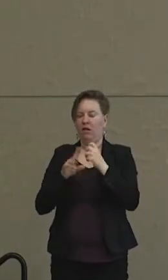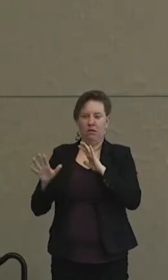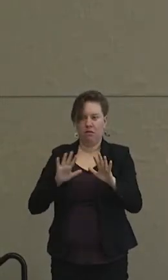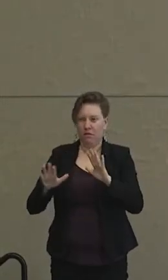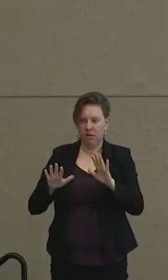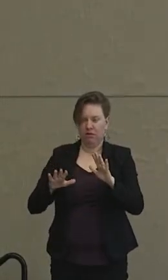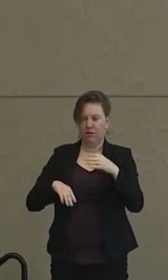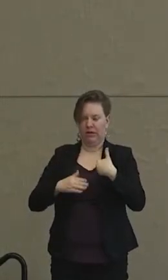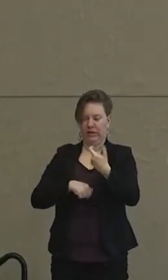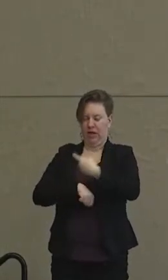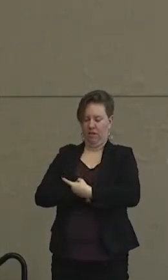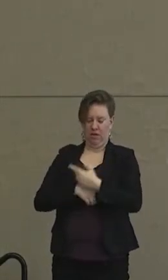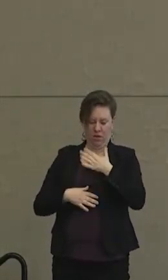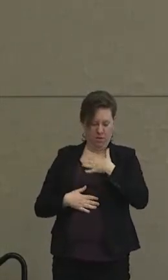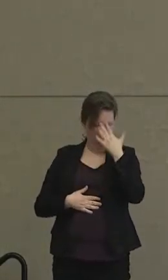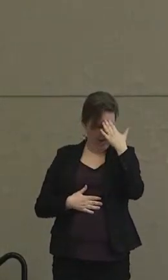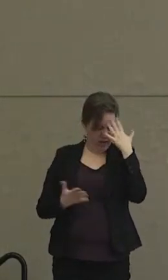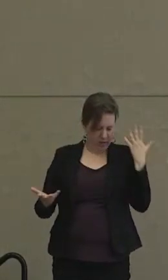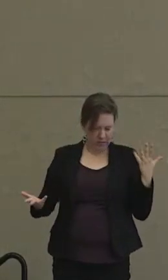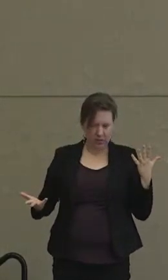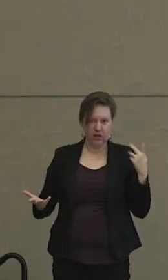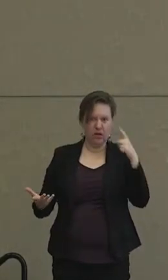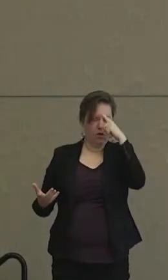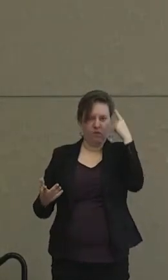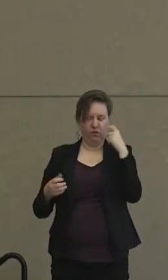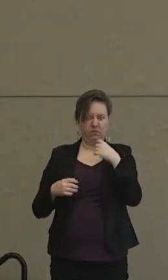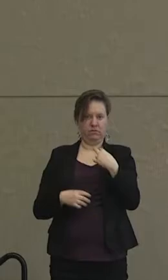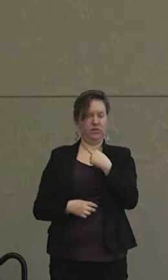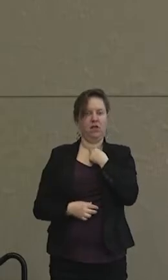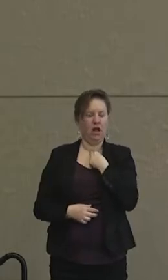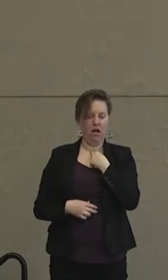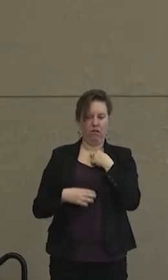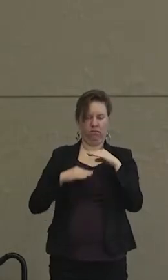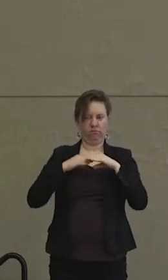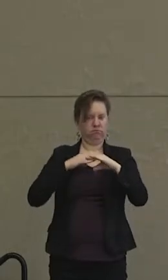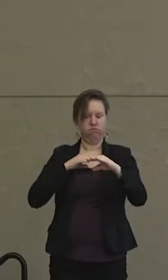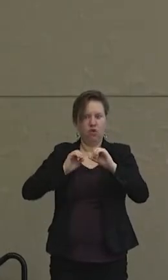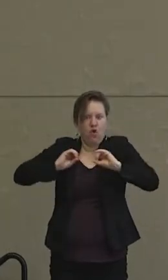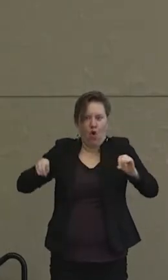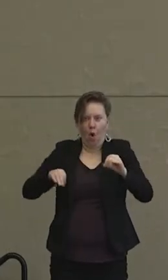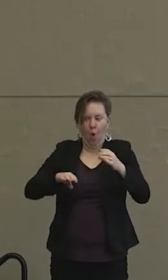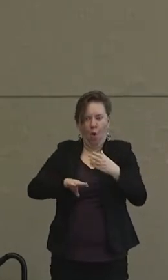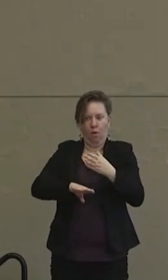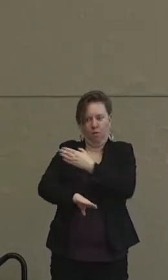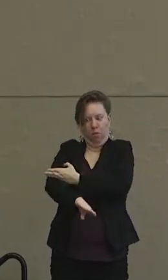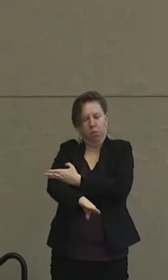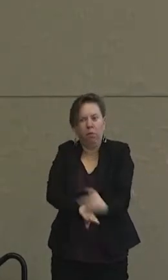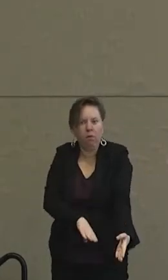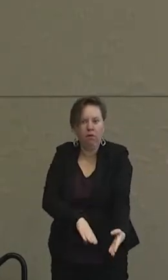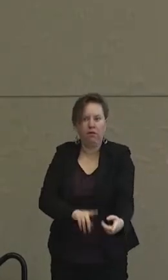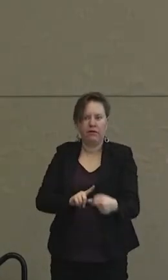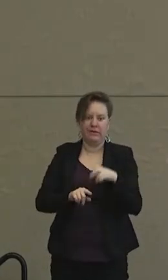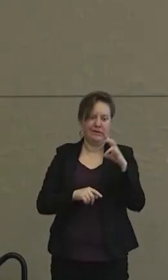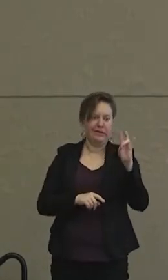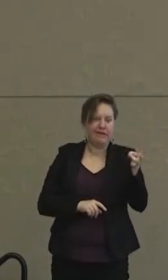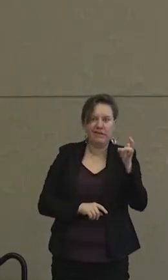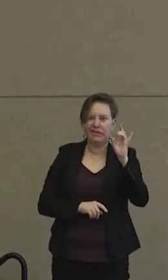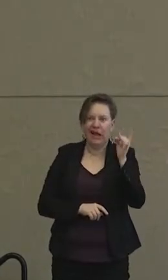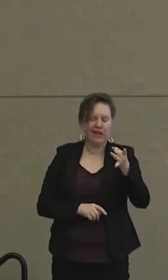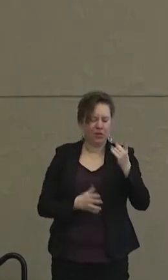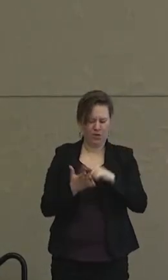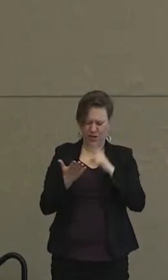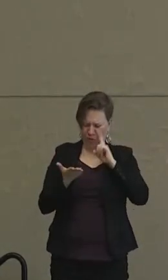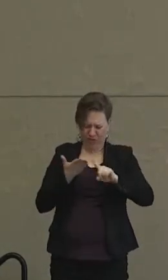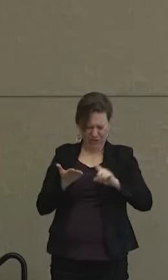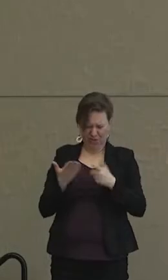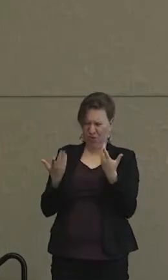day I'll think, oh my gosh, we've gone nowhere since the 70s and 80s, and what's all this research we're doing,